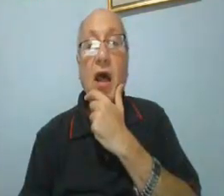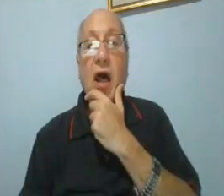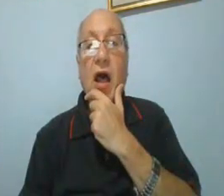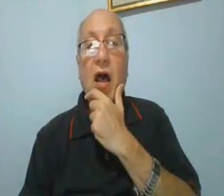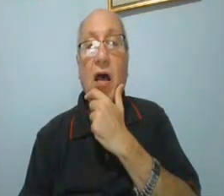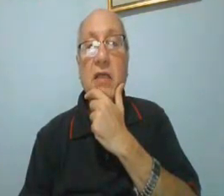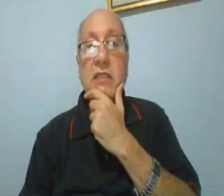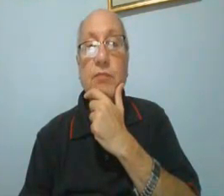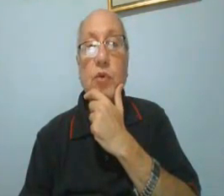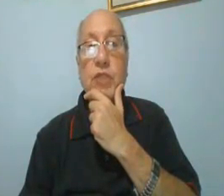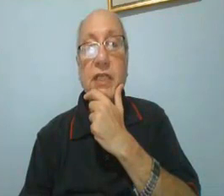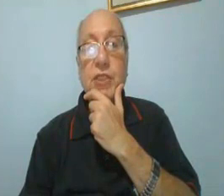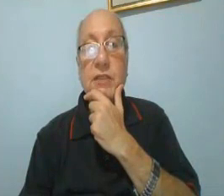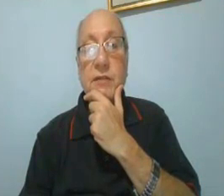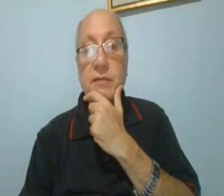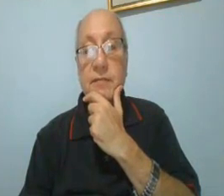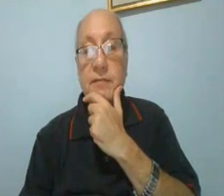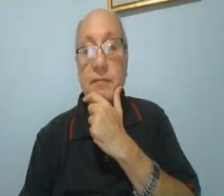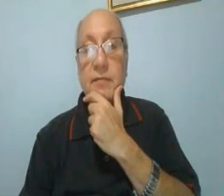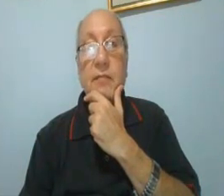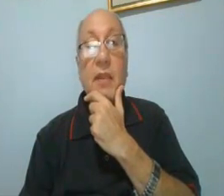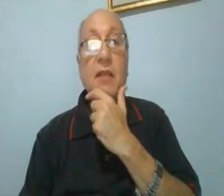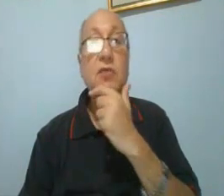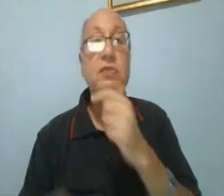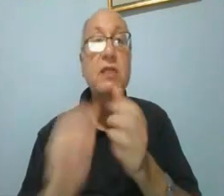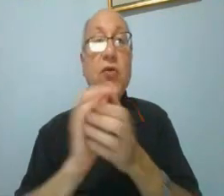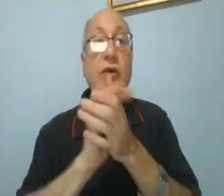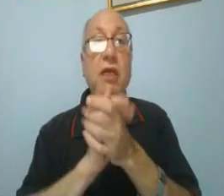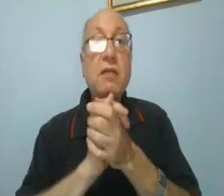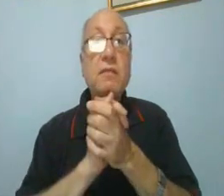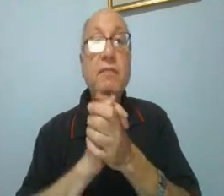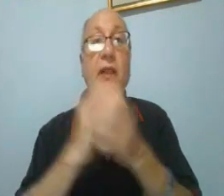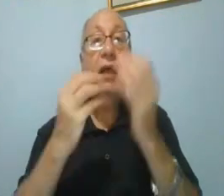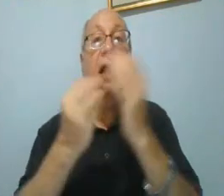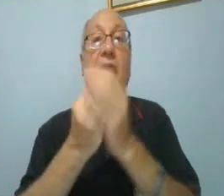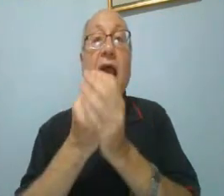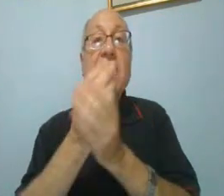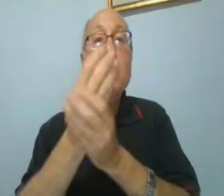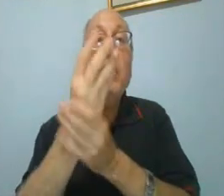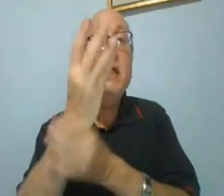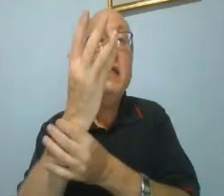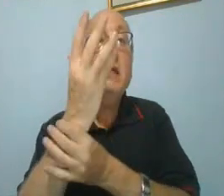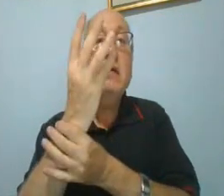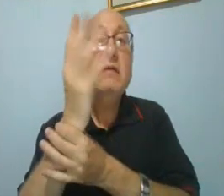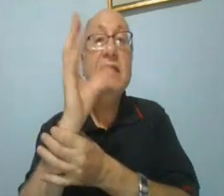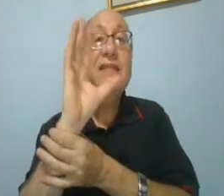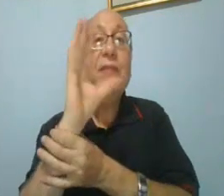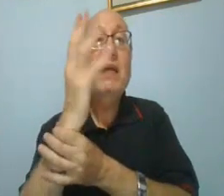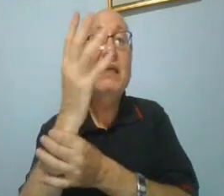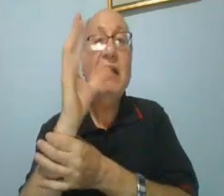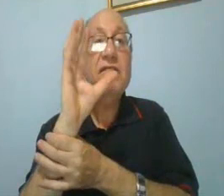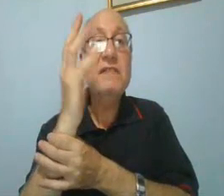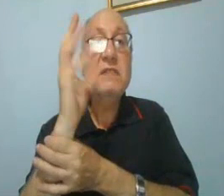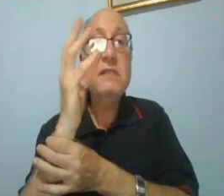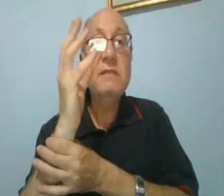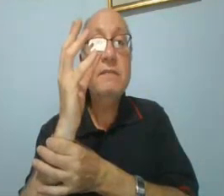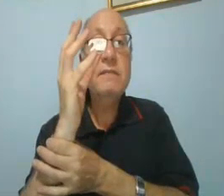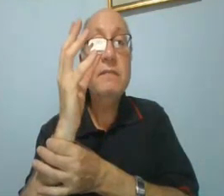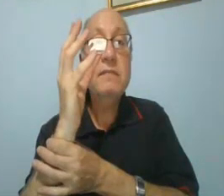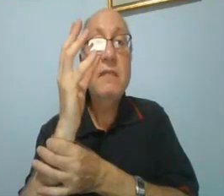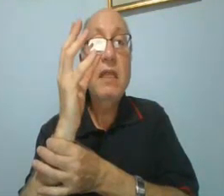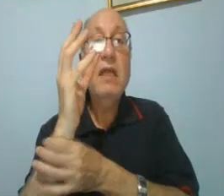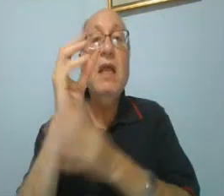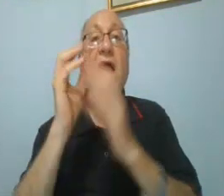with eye protection using goggle, and wearing double